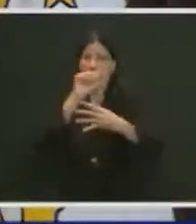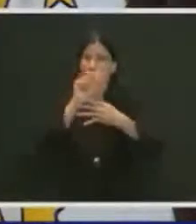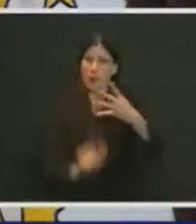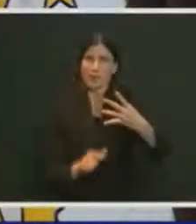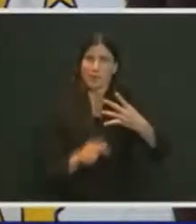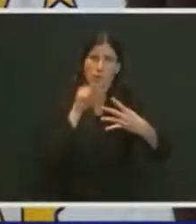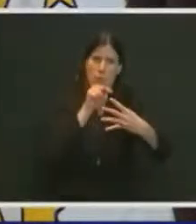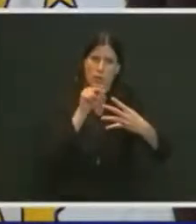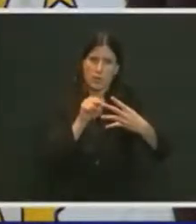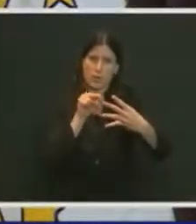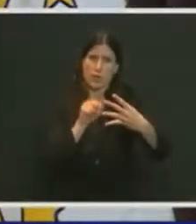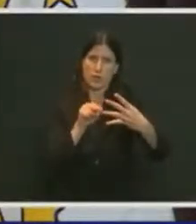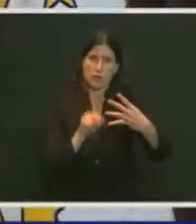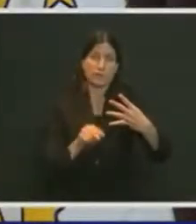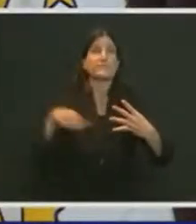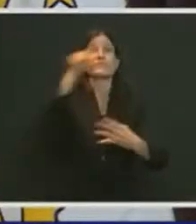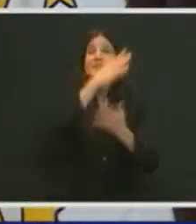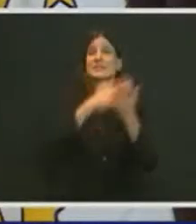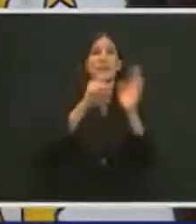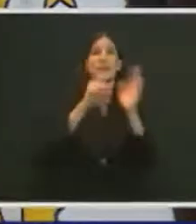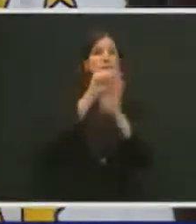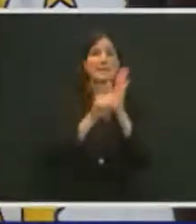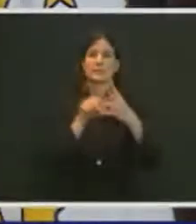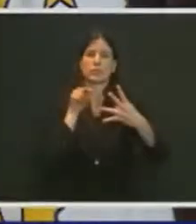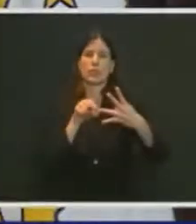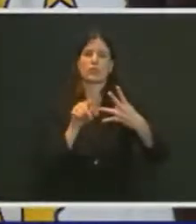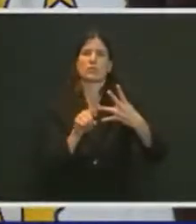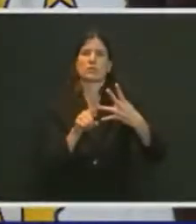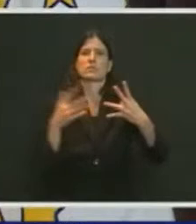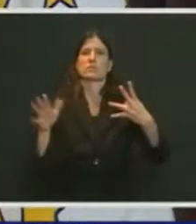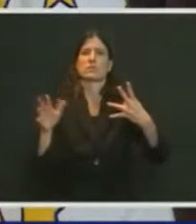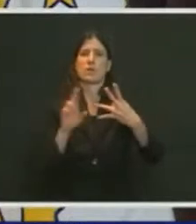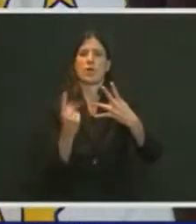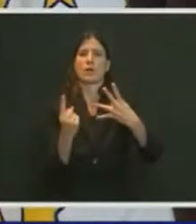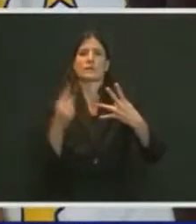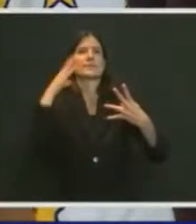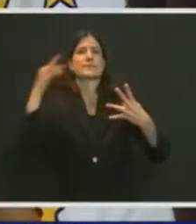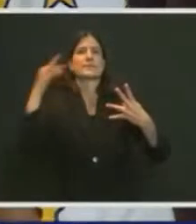everyone, is our determination for the best way to go forward. I